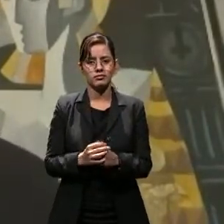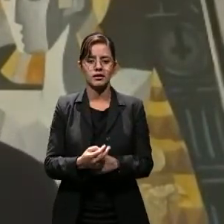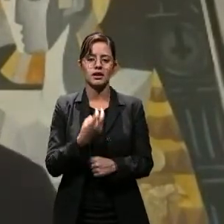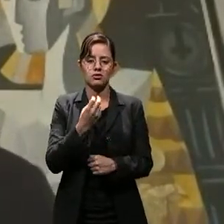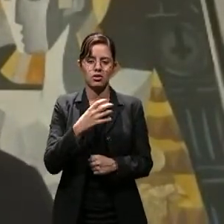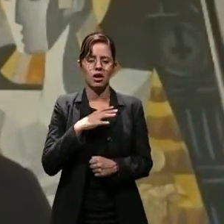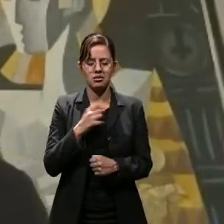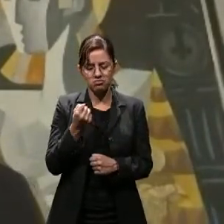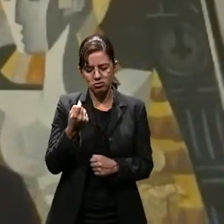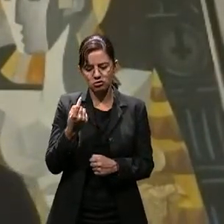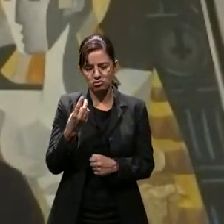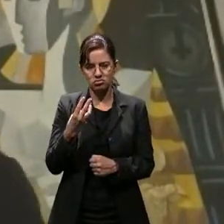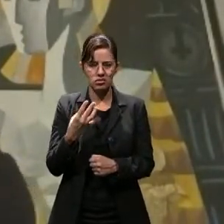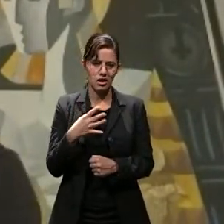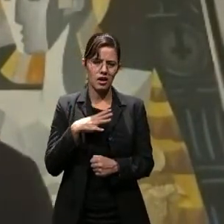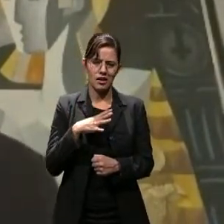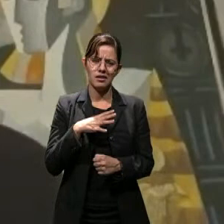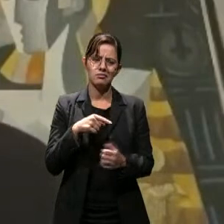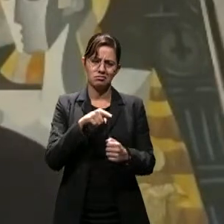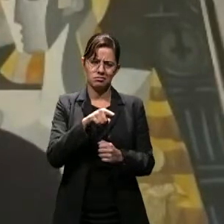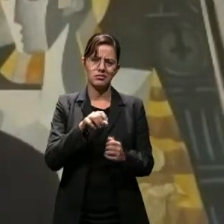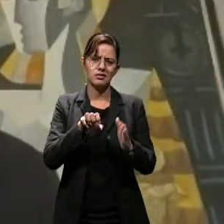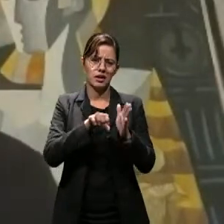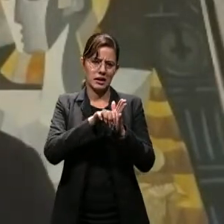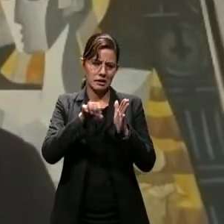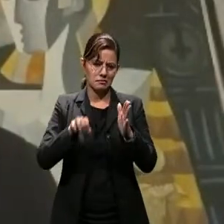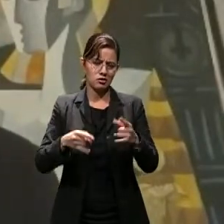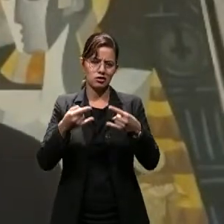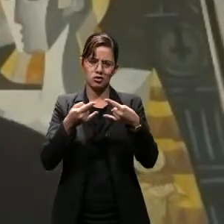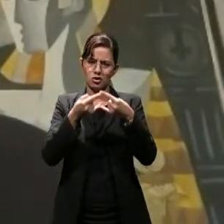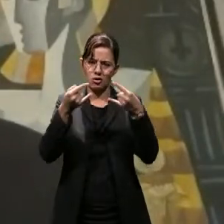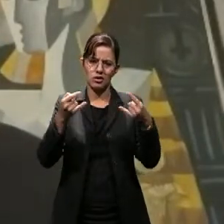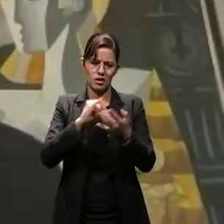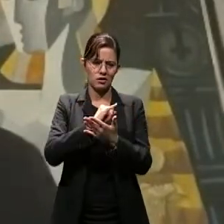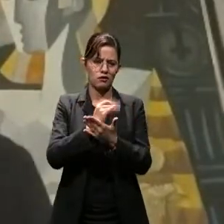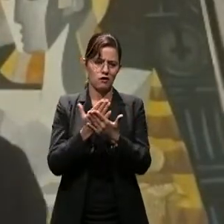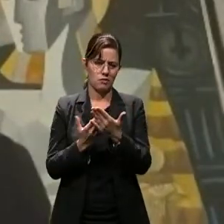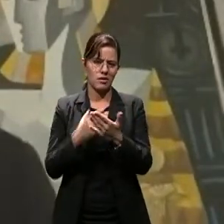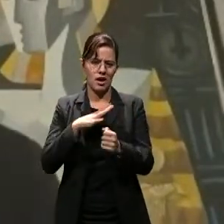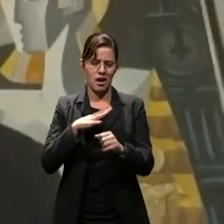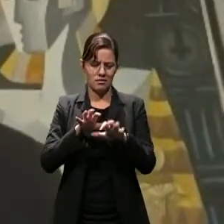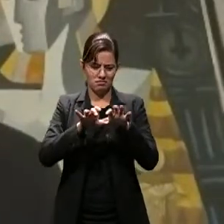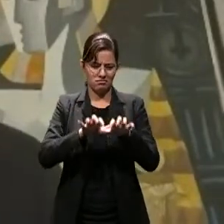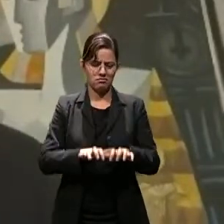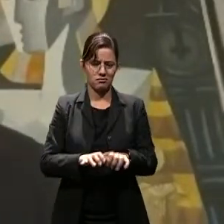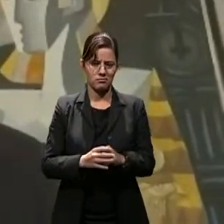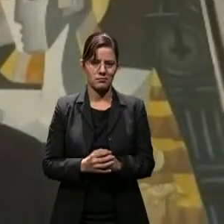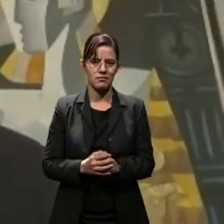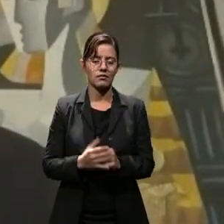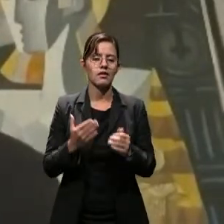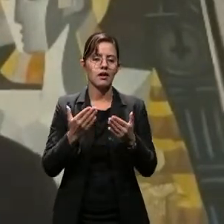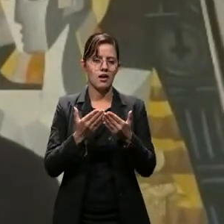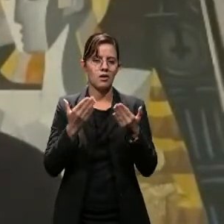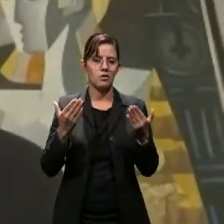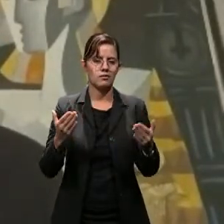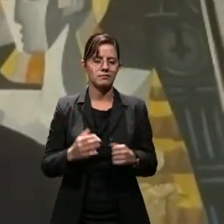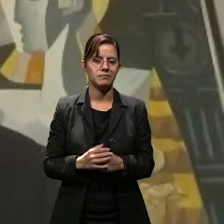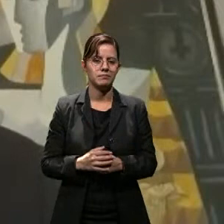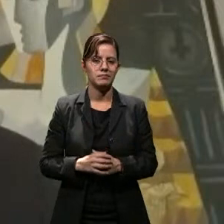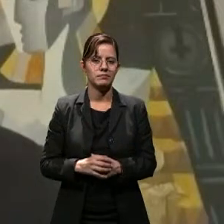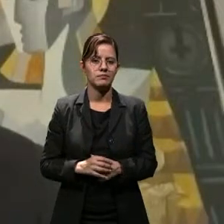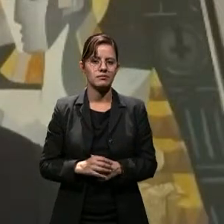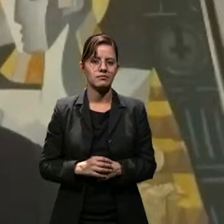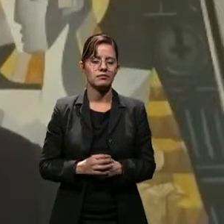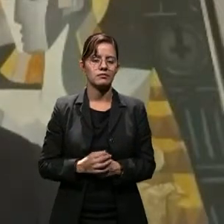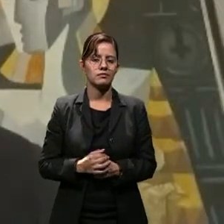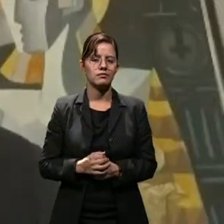These are very few cases, and they are available in all cases, and they have been seen and pointed out in